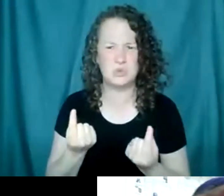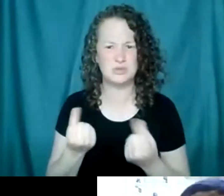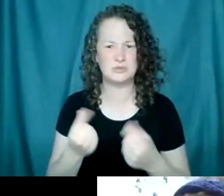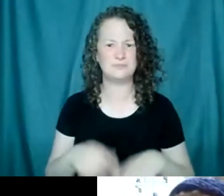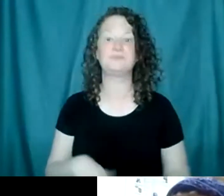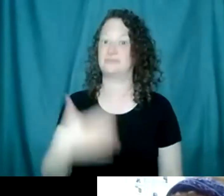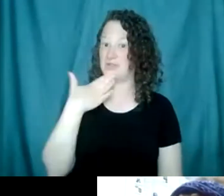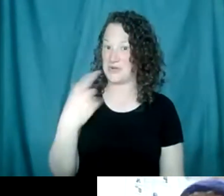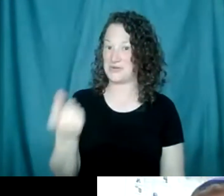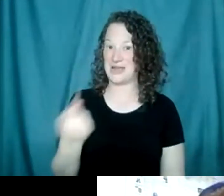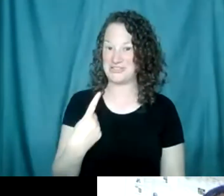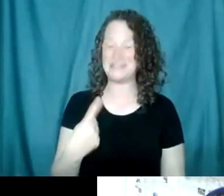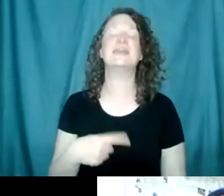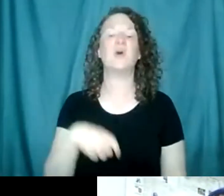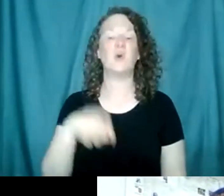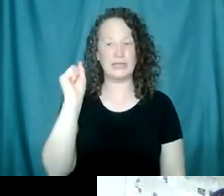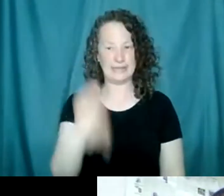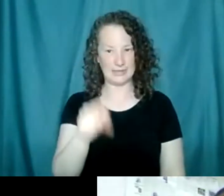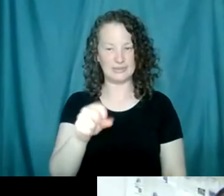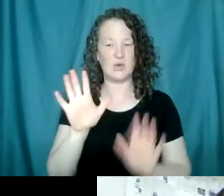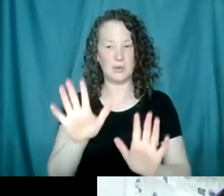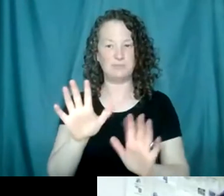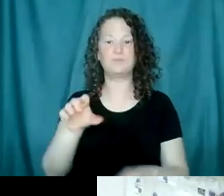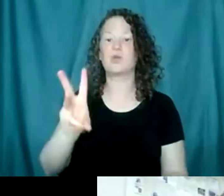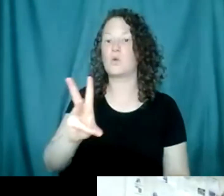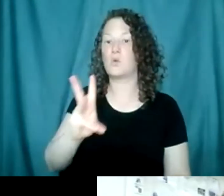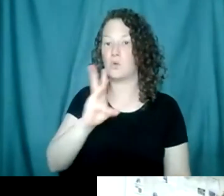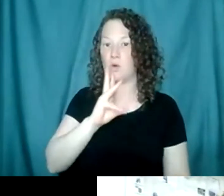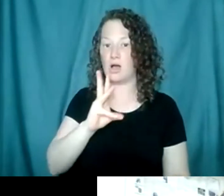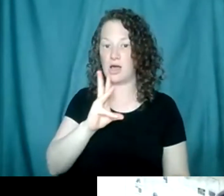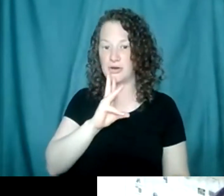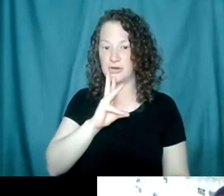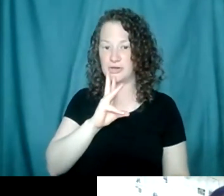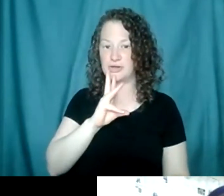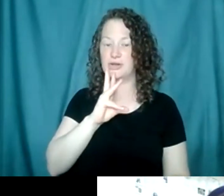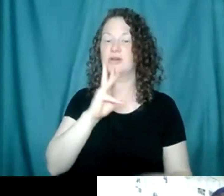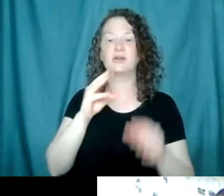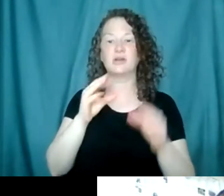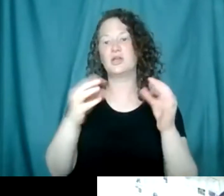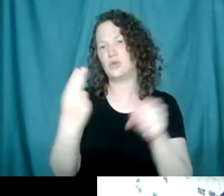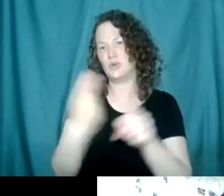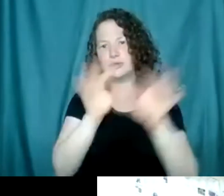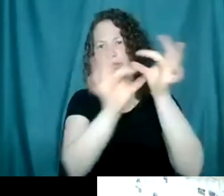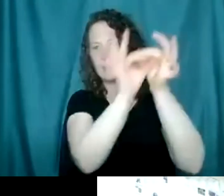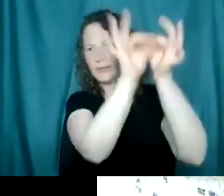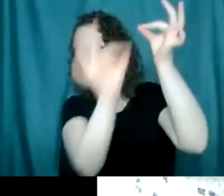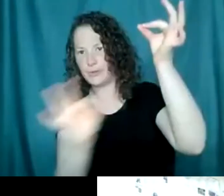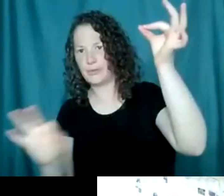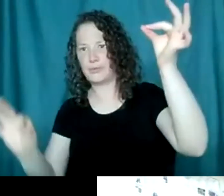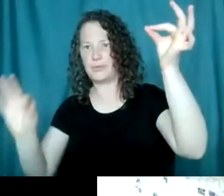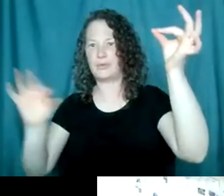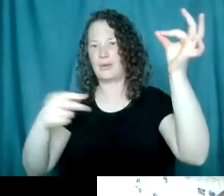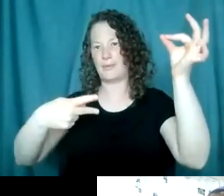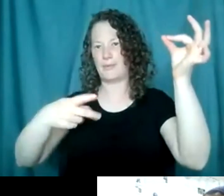Good questions. So yeah, the water goes through piping systems where there's a lot of